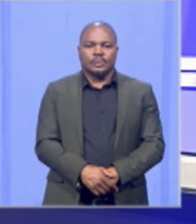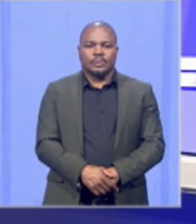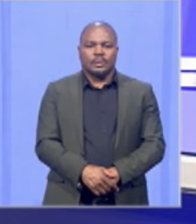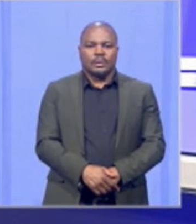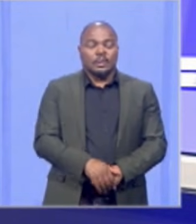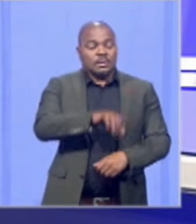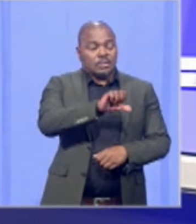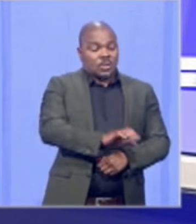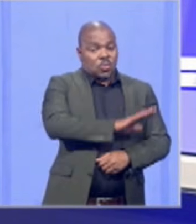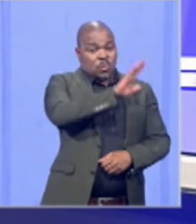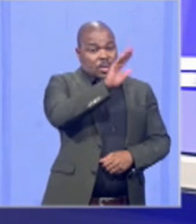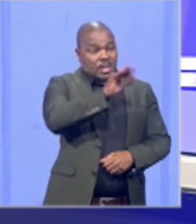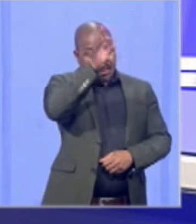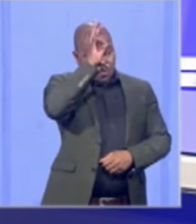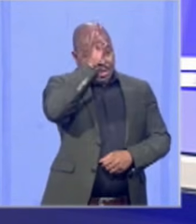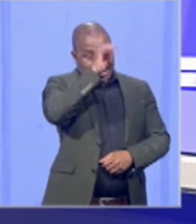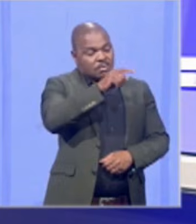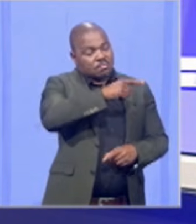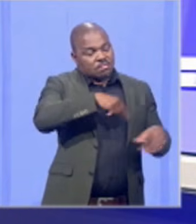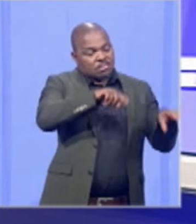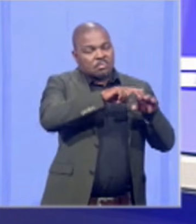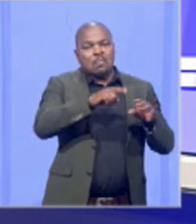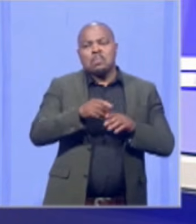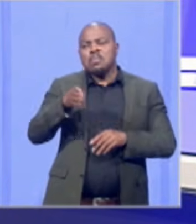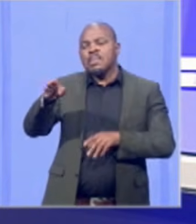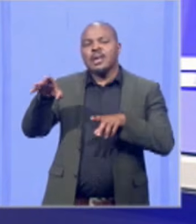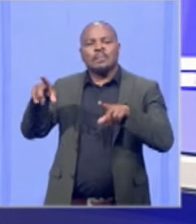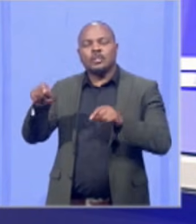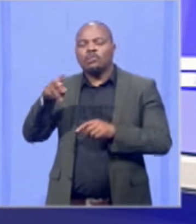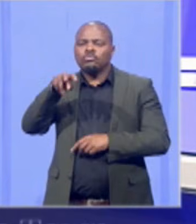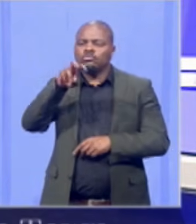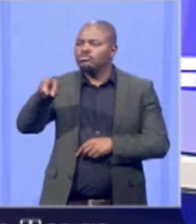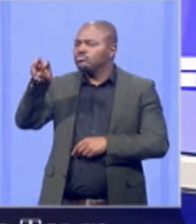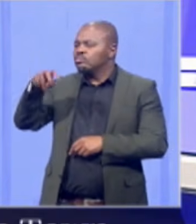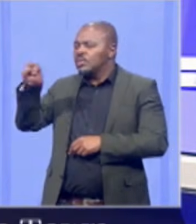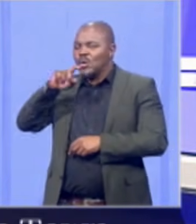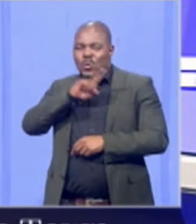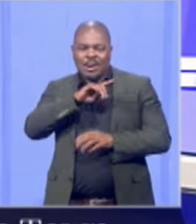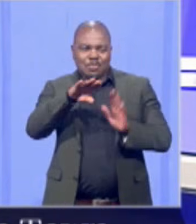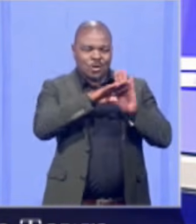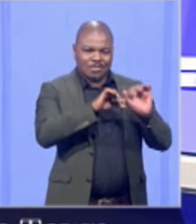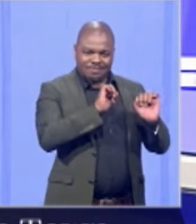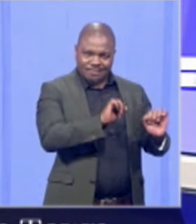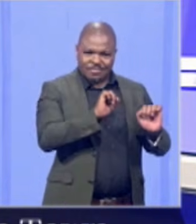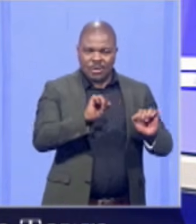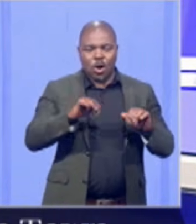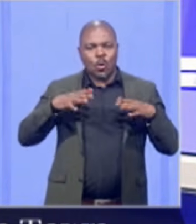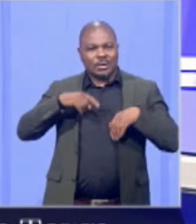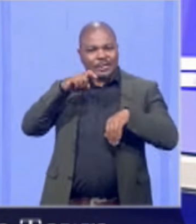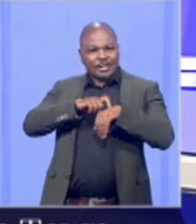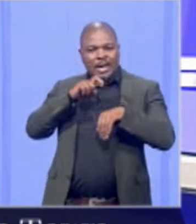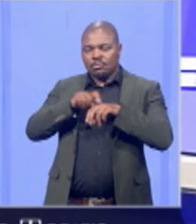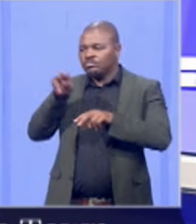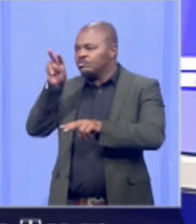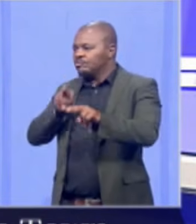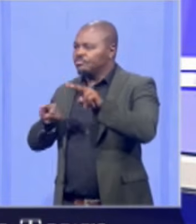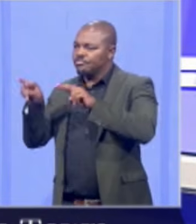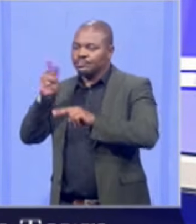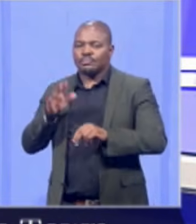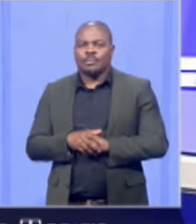Sepodisi sa Afrika Borwa se tswile letsholo go ralala tropo ya Cape Town jaaka nngwe ya matsholo a sone a paka ya meletlo ya